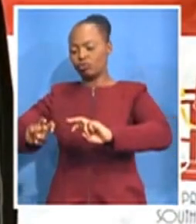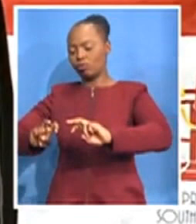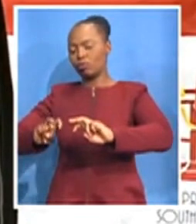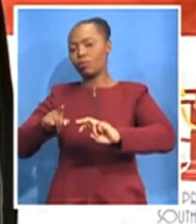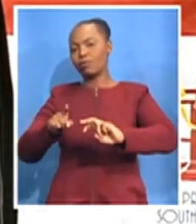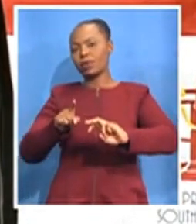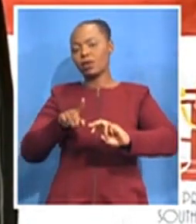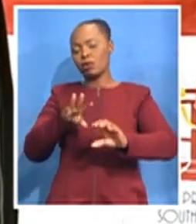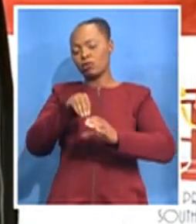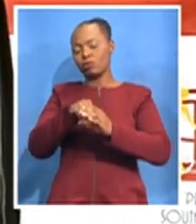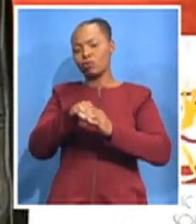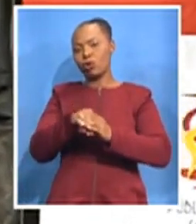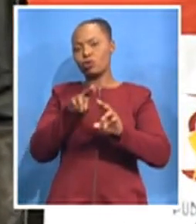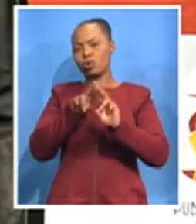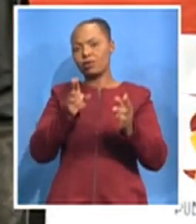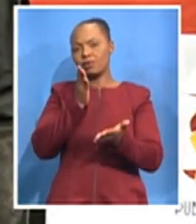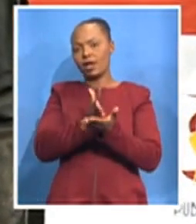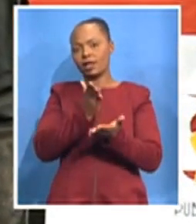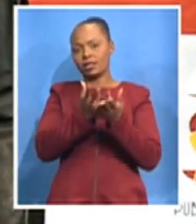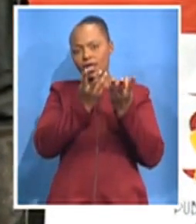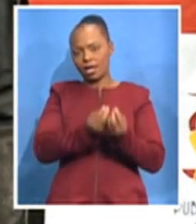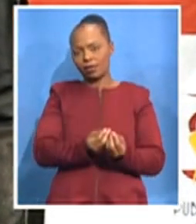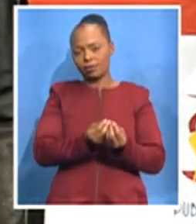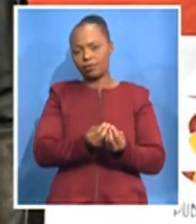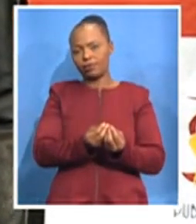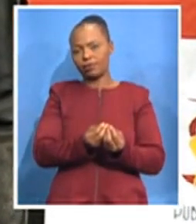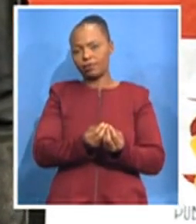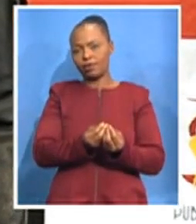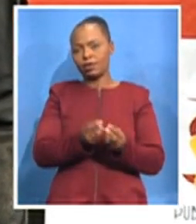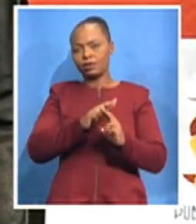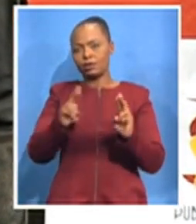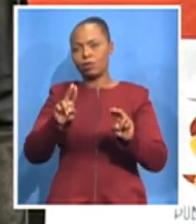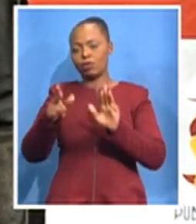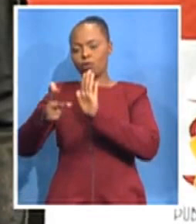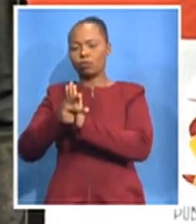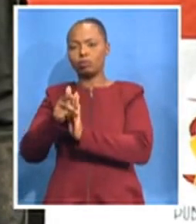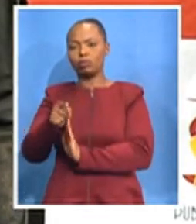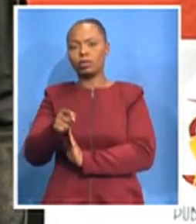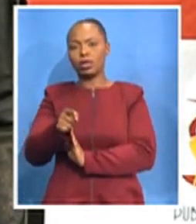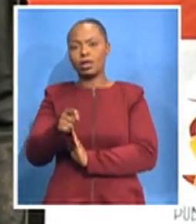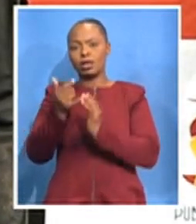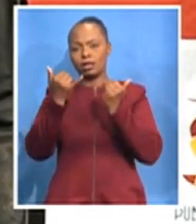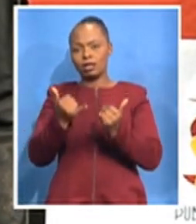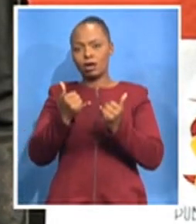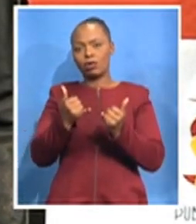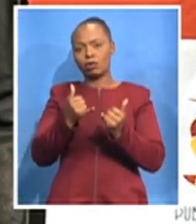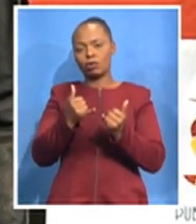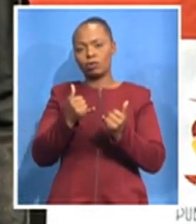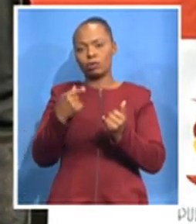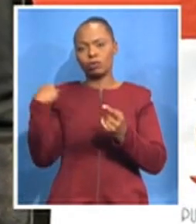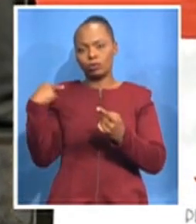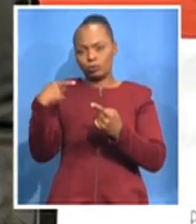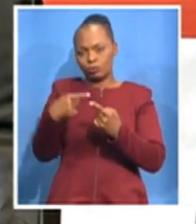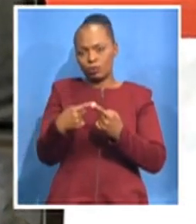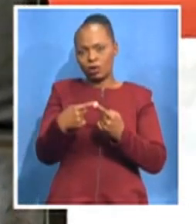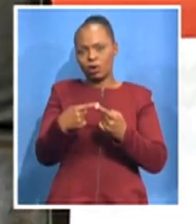therefore unsubstantiated. I will merely list their long titles. The full reports will be available on